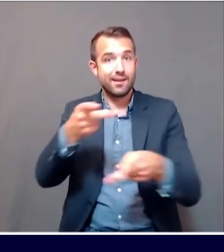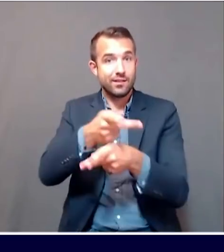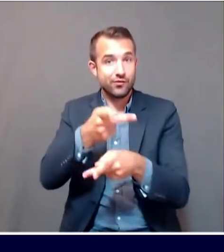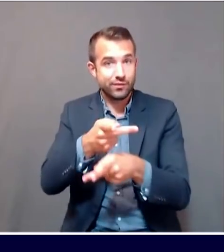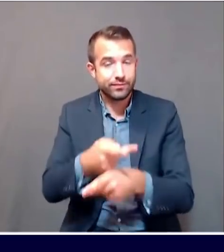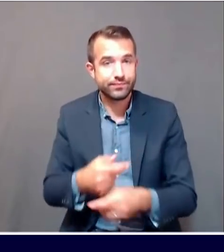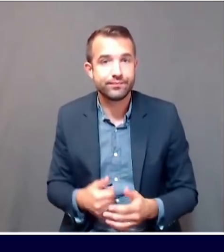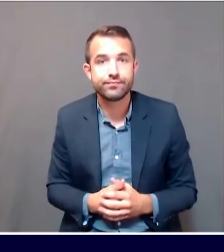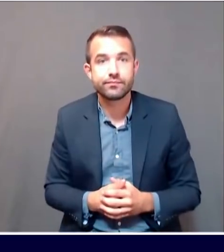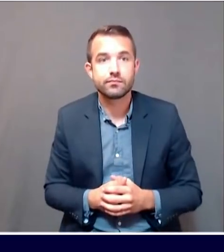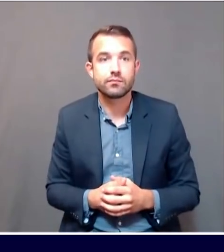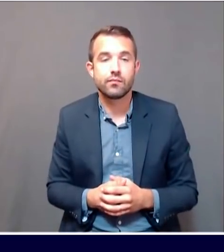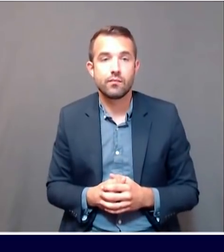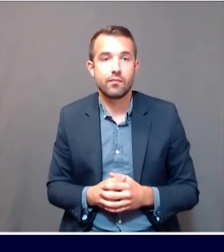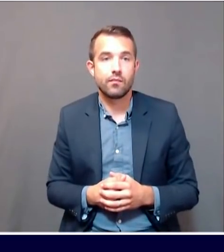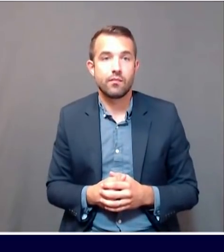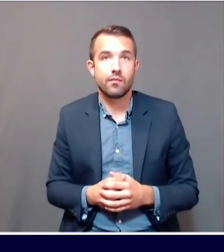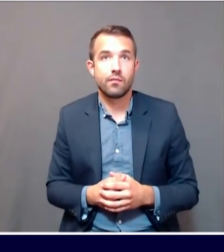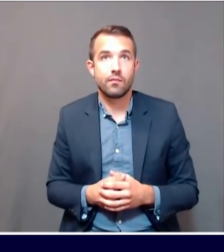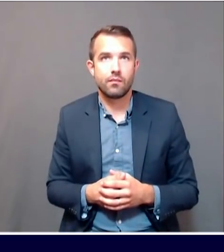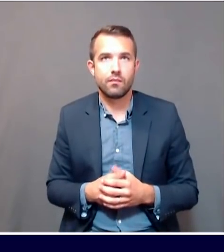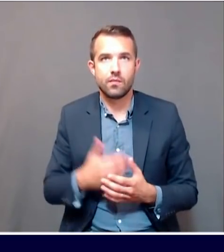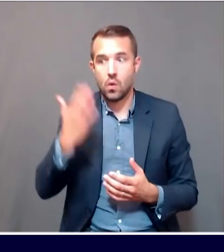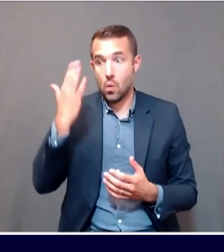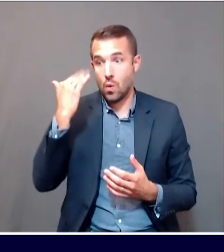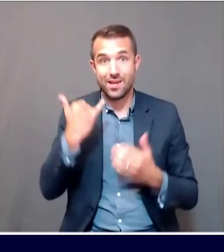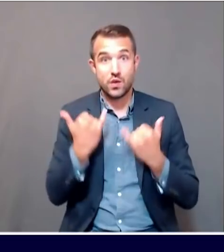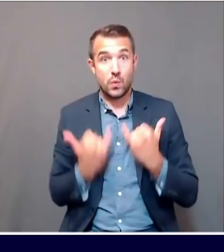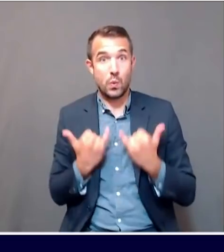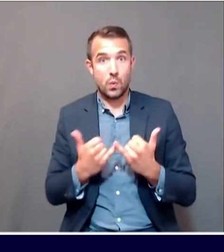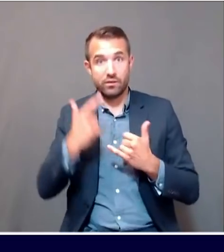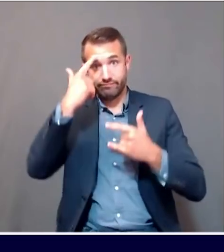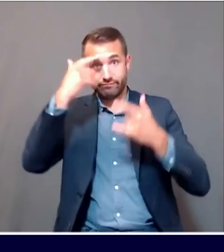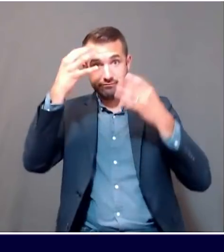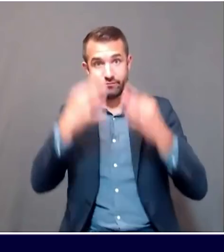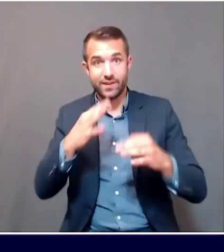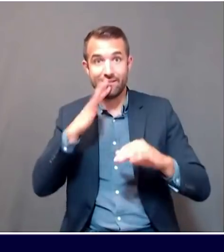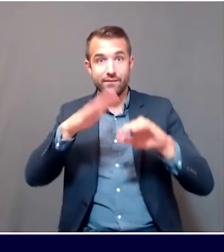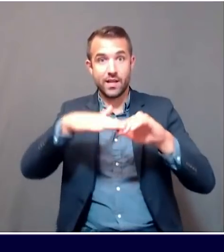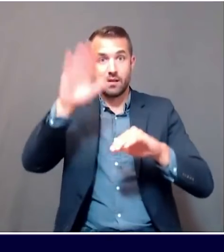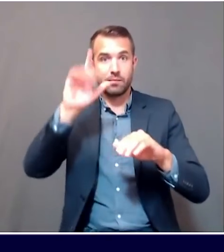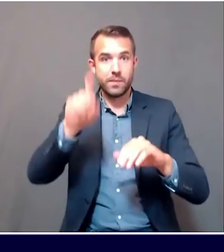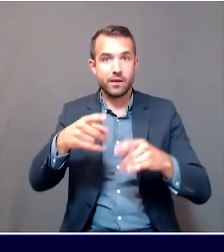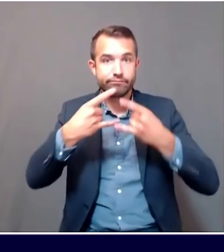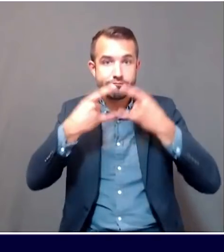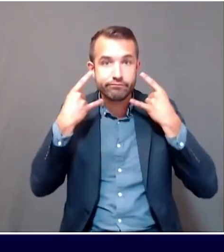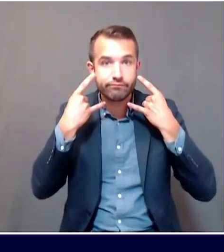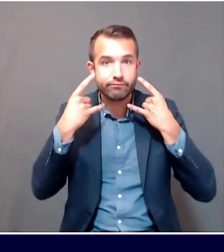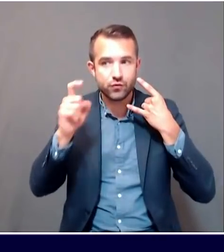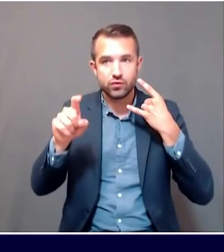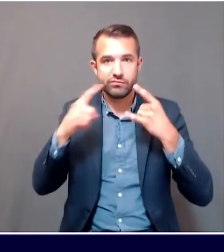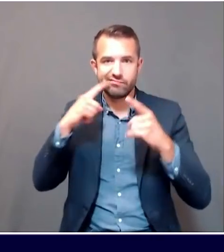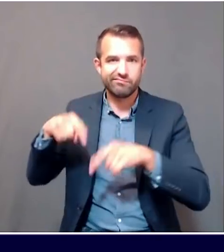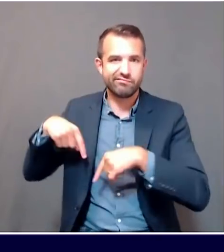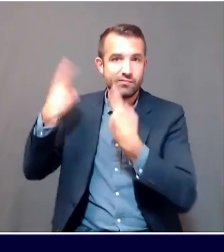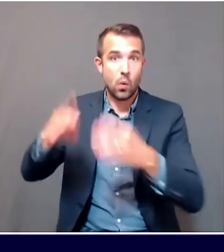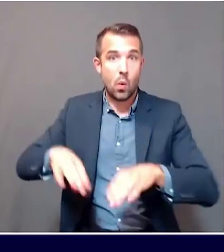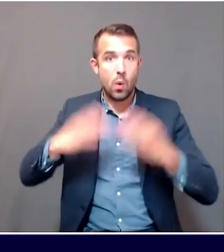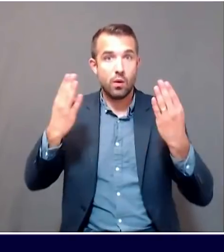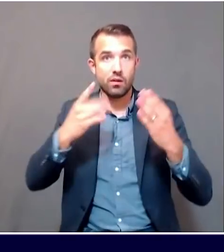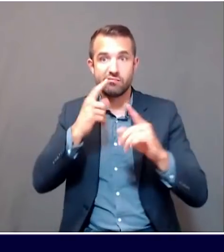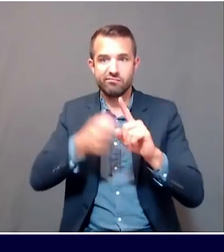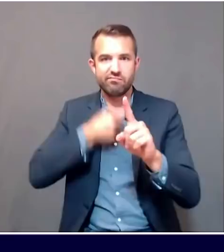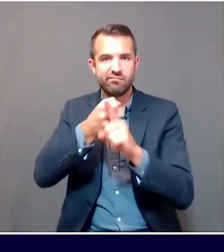of is 2 things. One, the need to make sure we harmonize it with the same equivalent rules that exist for